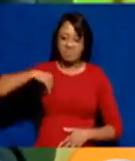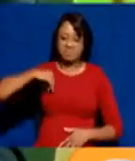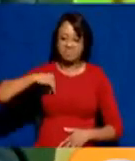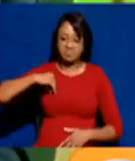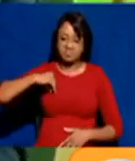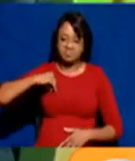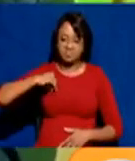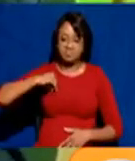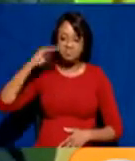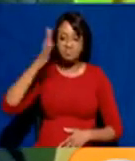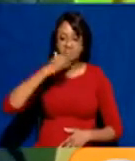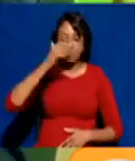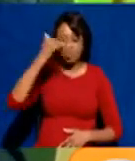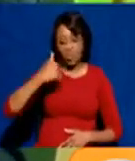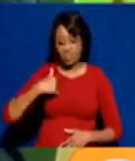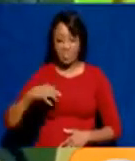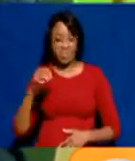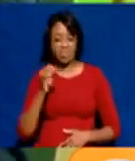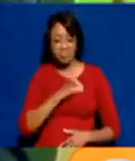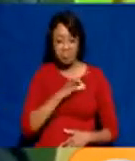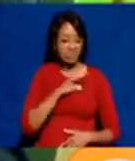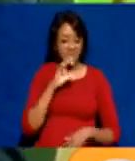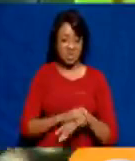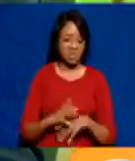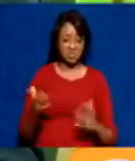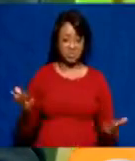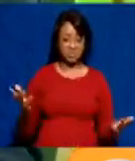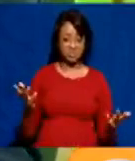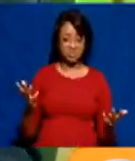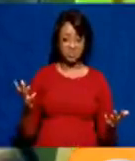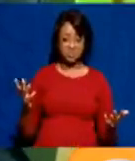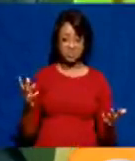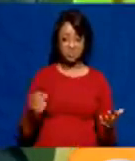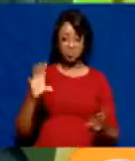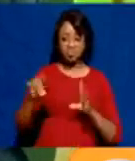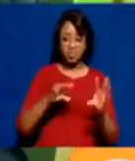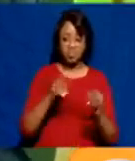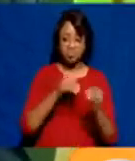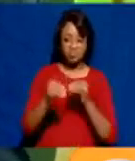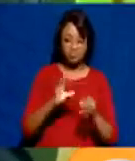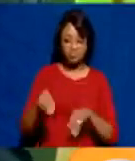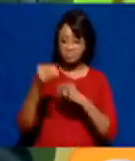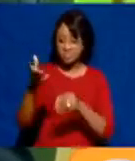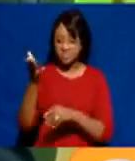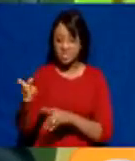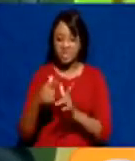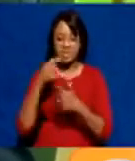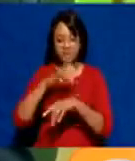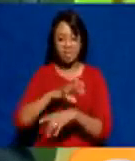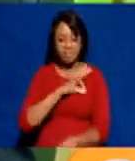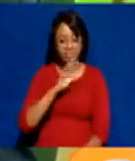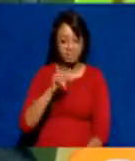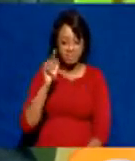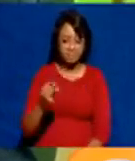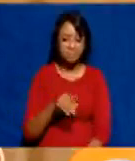then I am rewarded, yeah, to take time off my work to pick recyclables, take it to the facility and earn from it. Great.